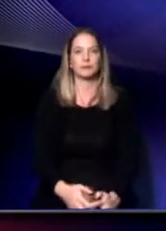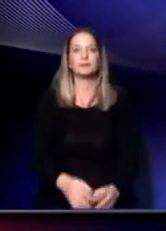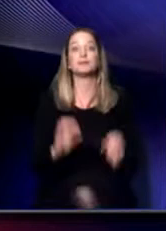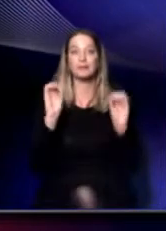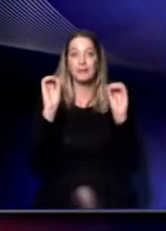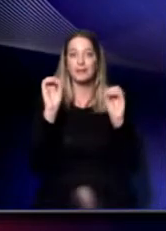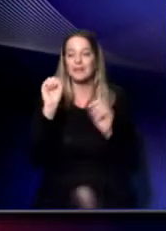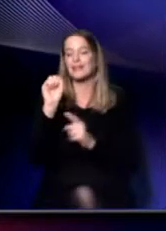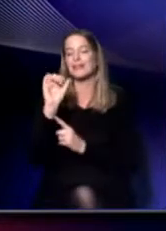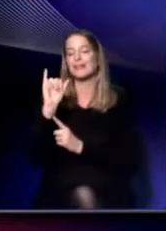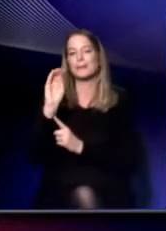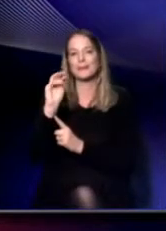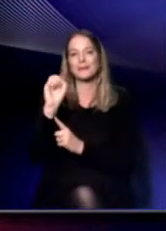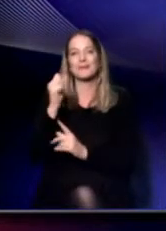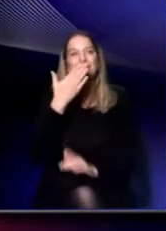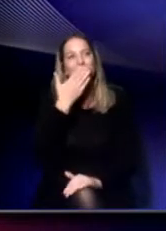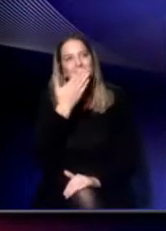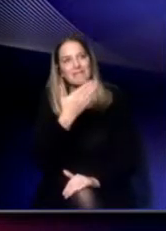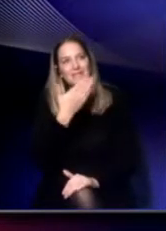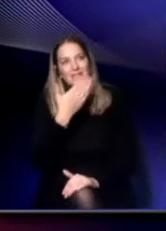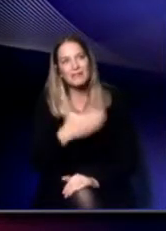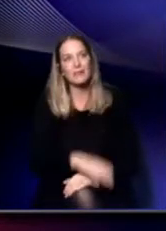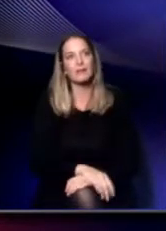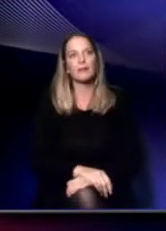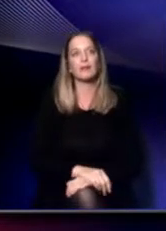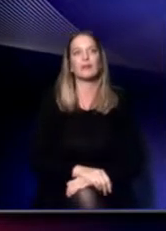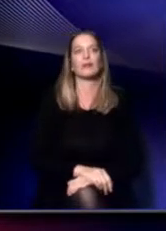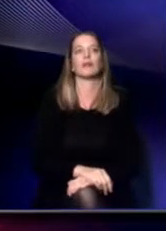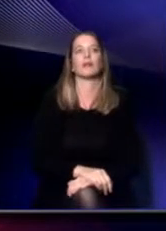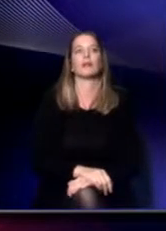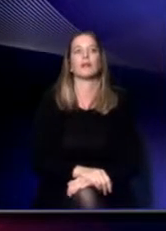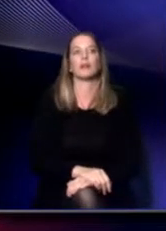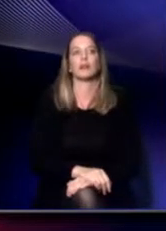Okay, thank you very much. Next is